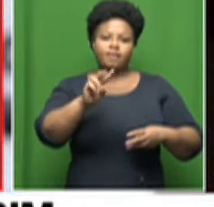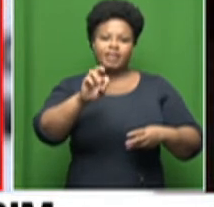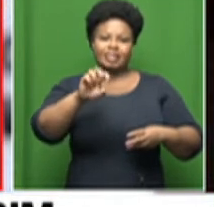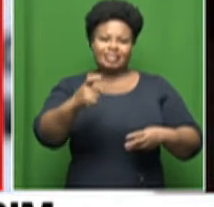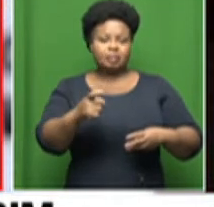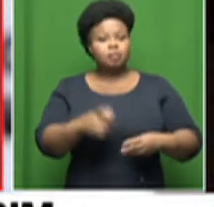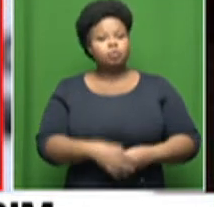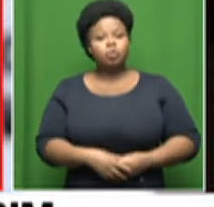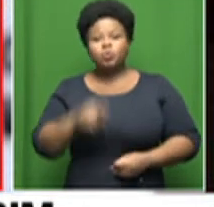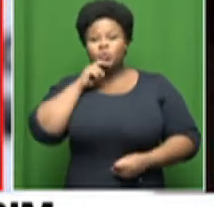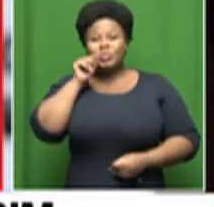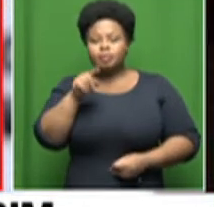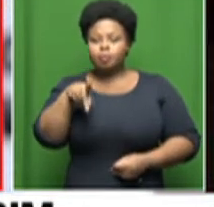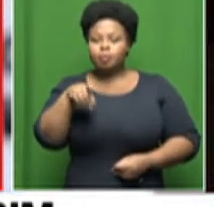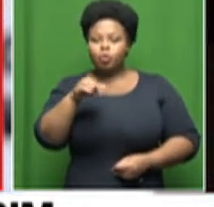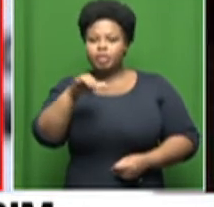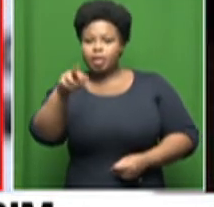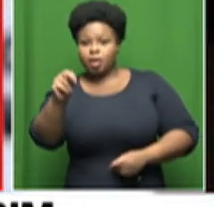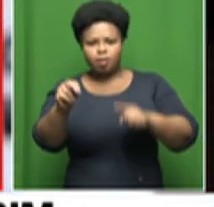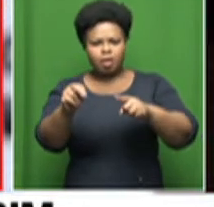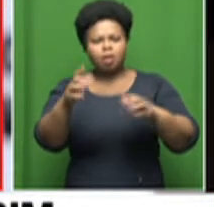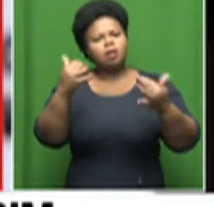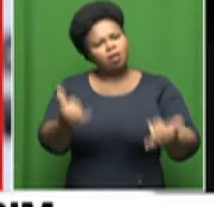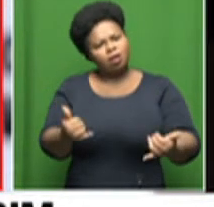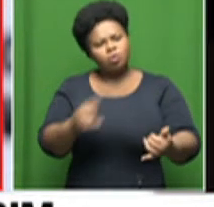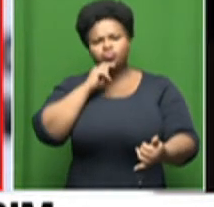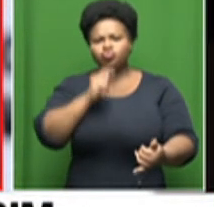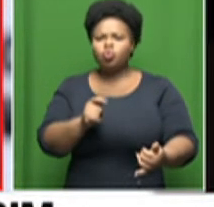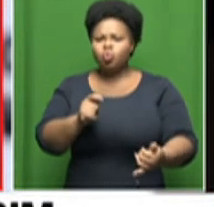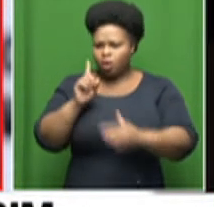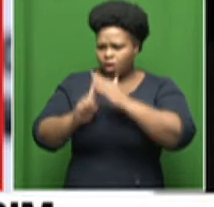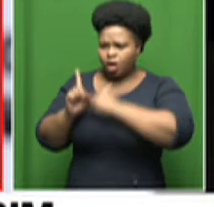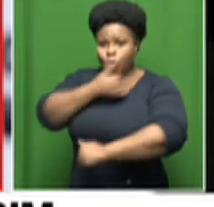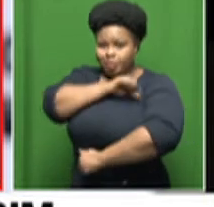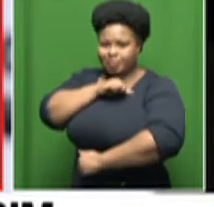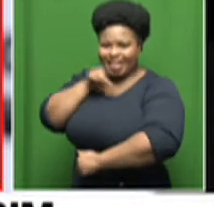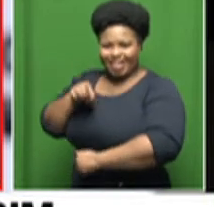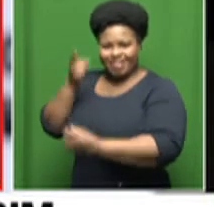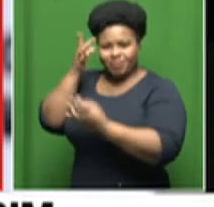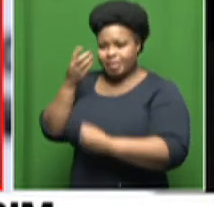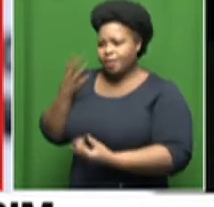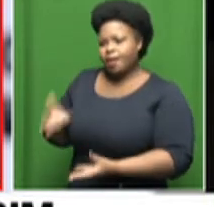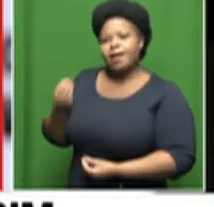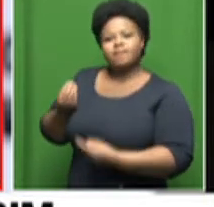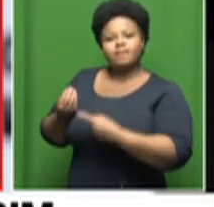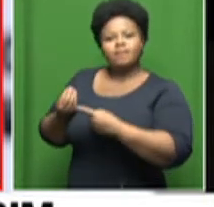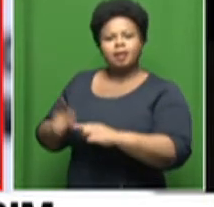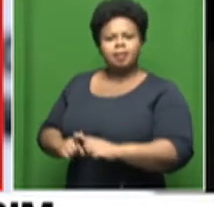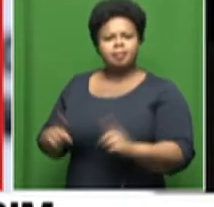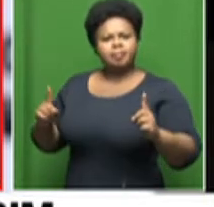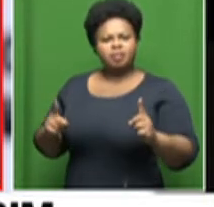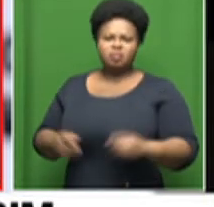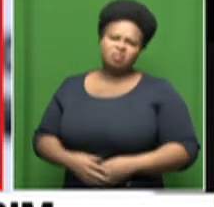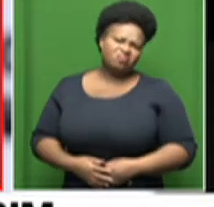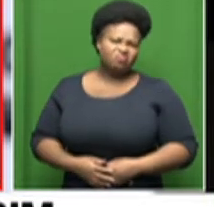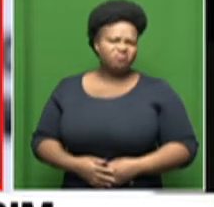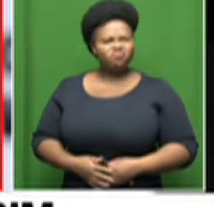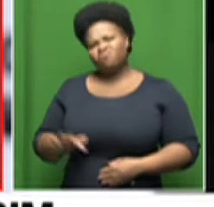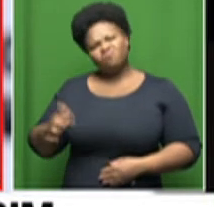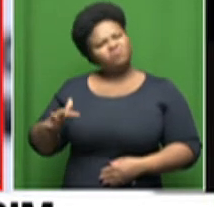well, this provided us now with real clinical efficacy information. However, the numbers are not